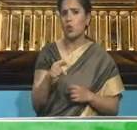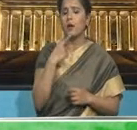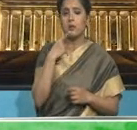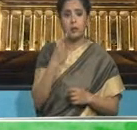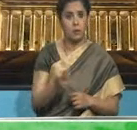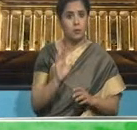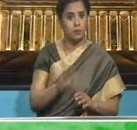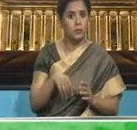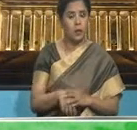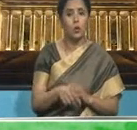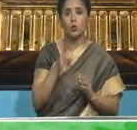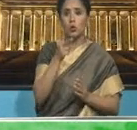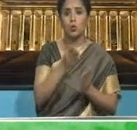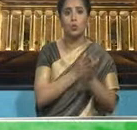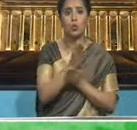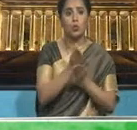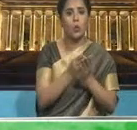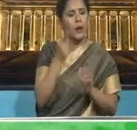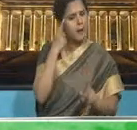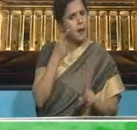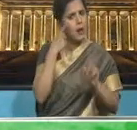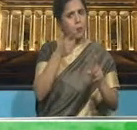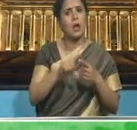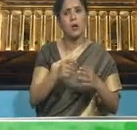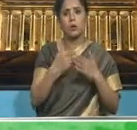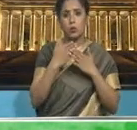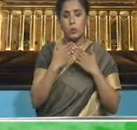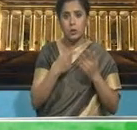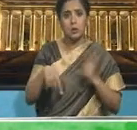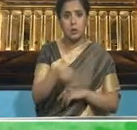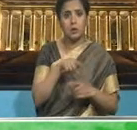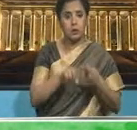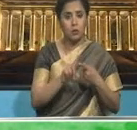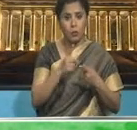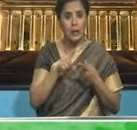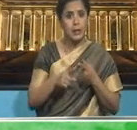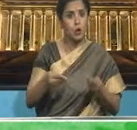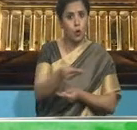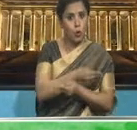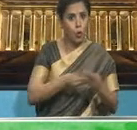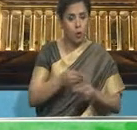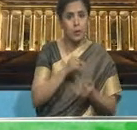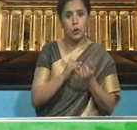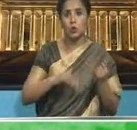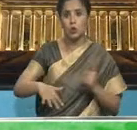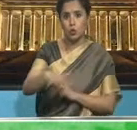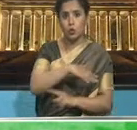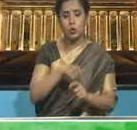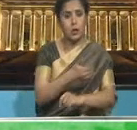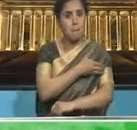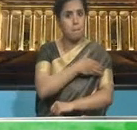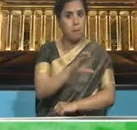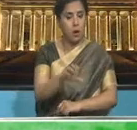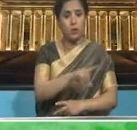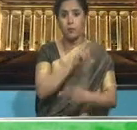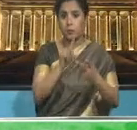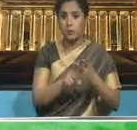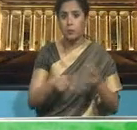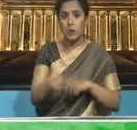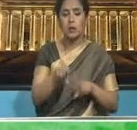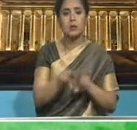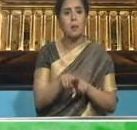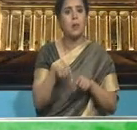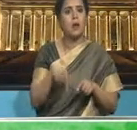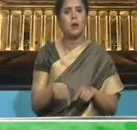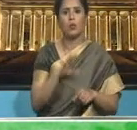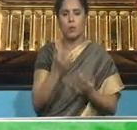the twofold aims of education as an instrument of economic and social empowerment and as a means